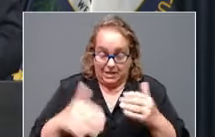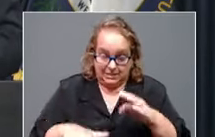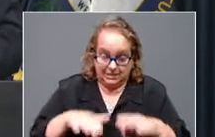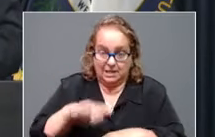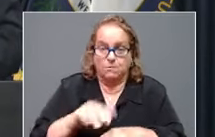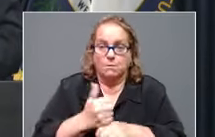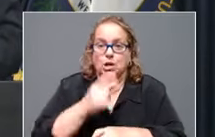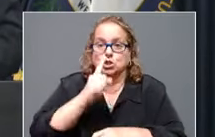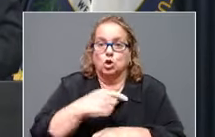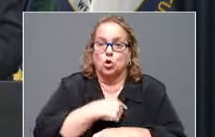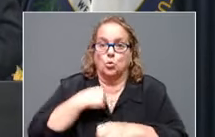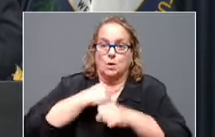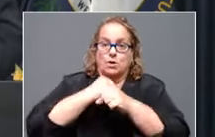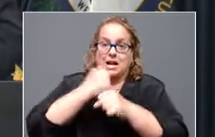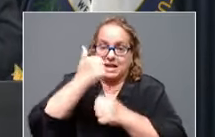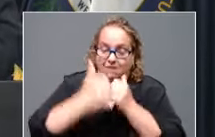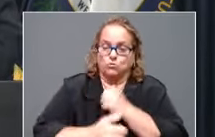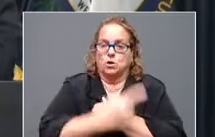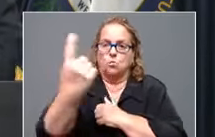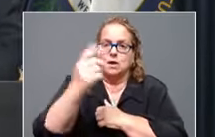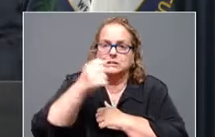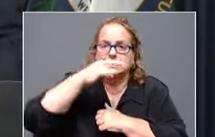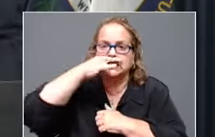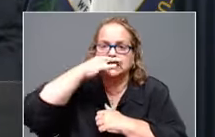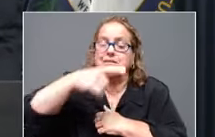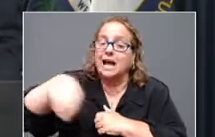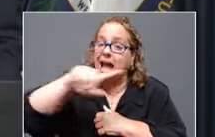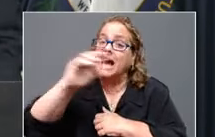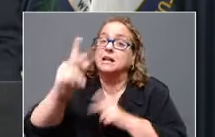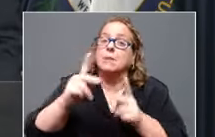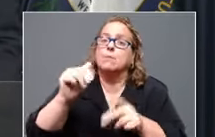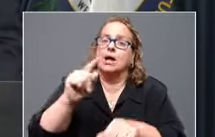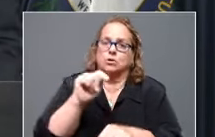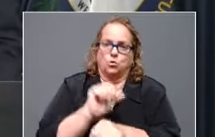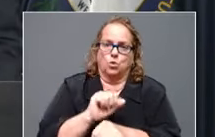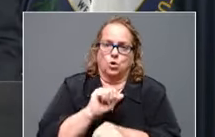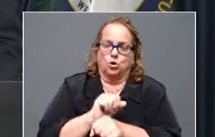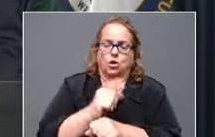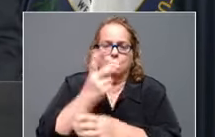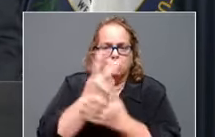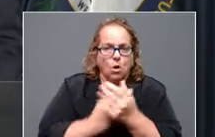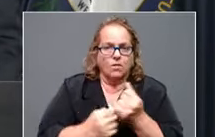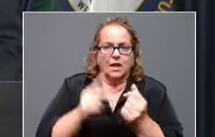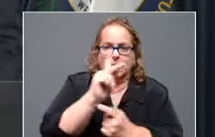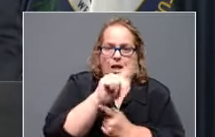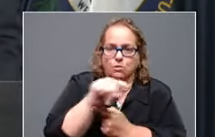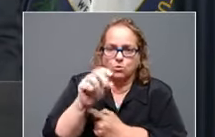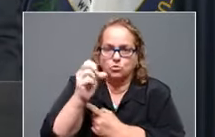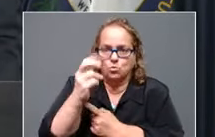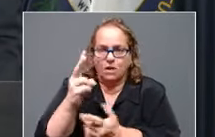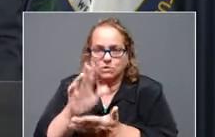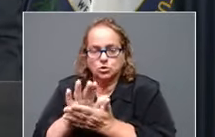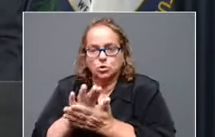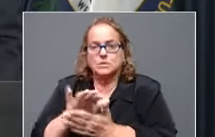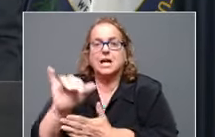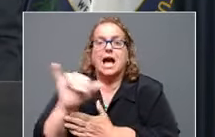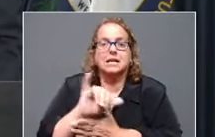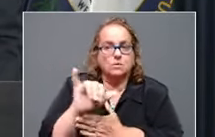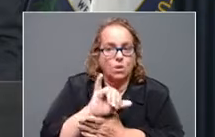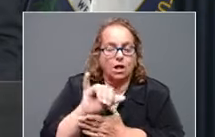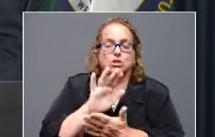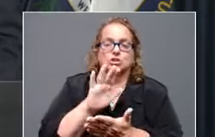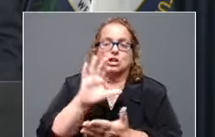by the CDC, it's exactly what they said that we need to do. That's the federal. The state, you're going to hear from Dr.